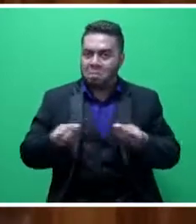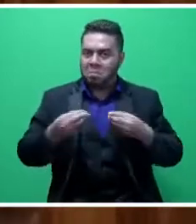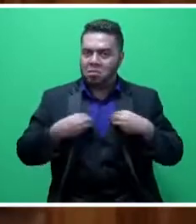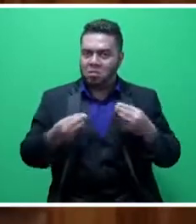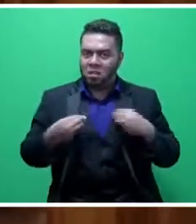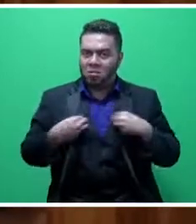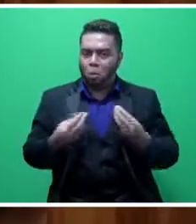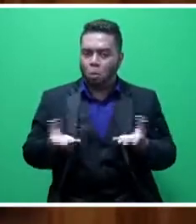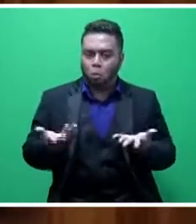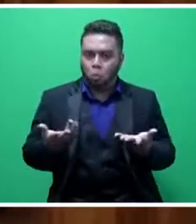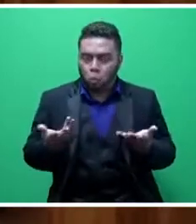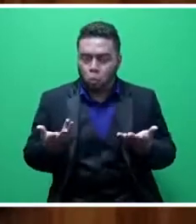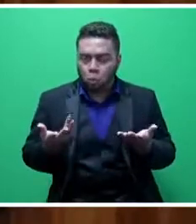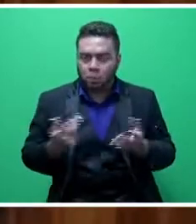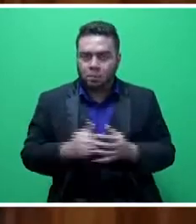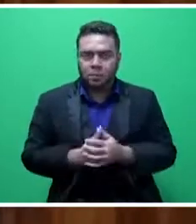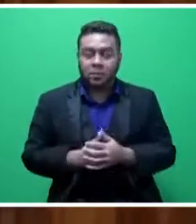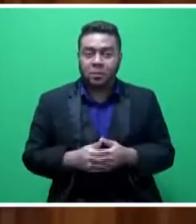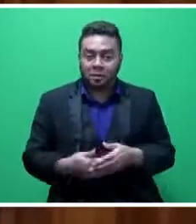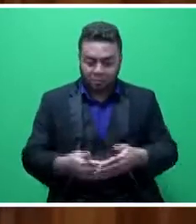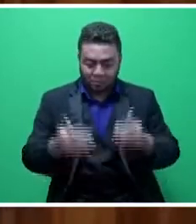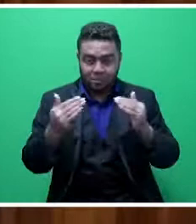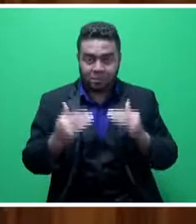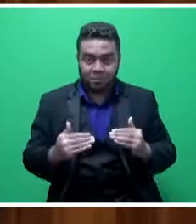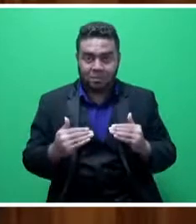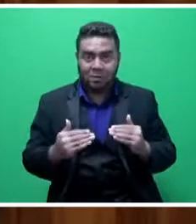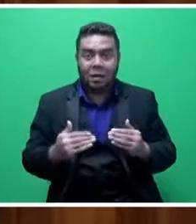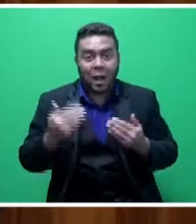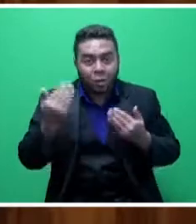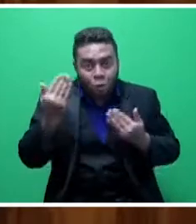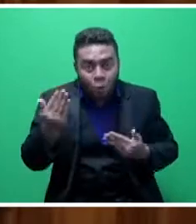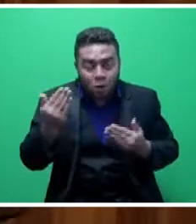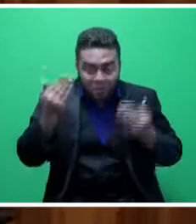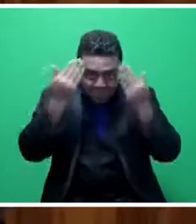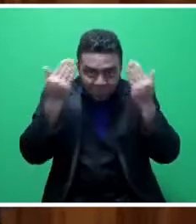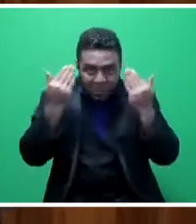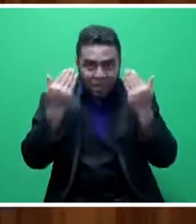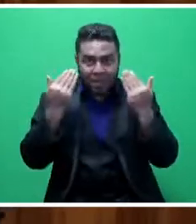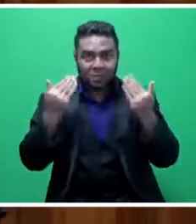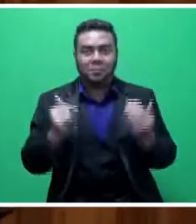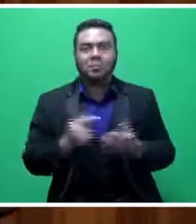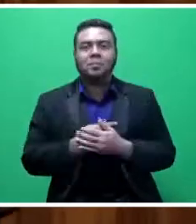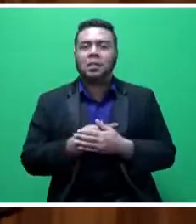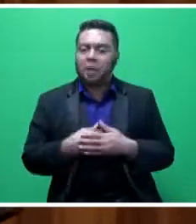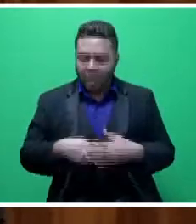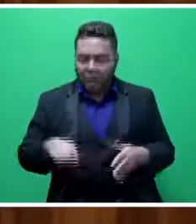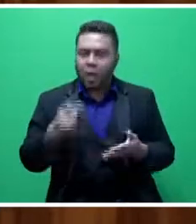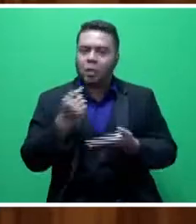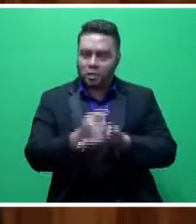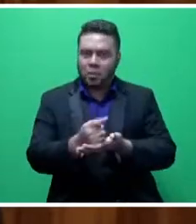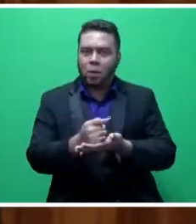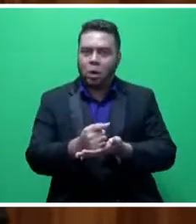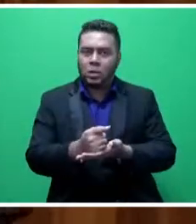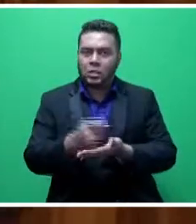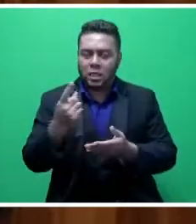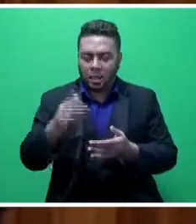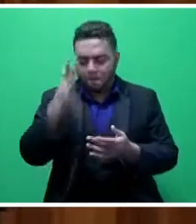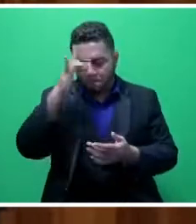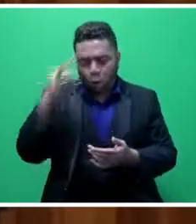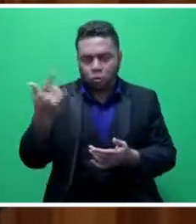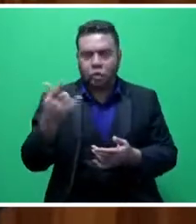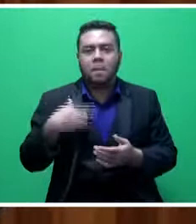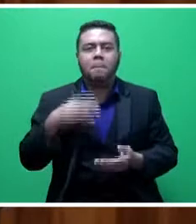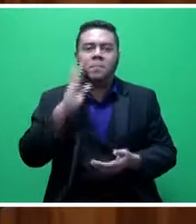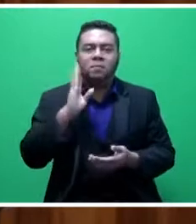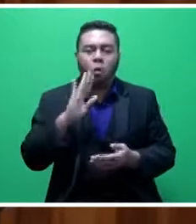businesses. But to that end, Honourable Speaker, I do support the motion before the